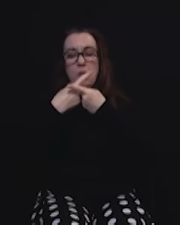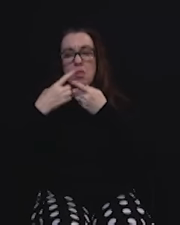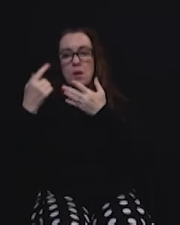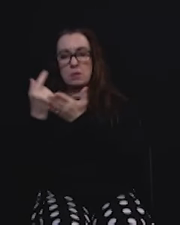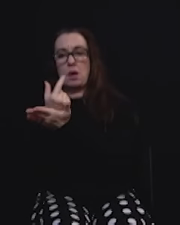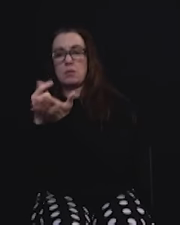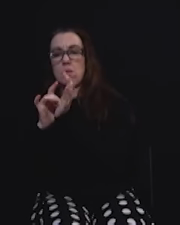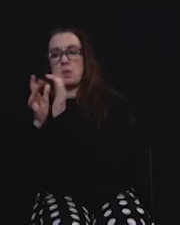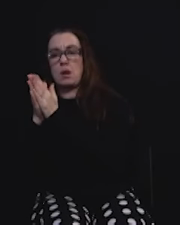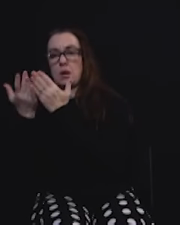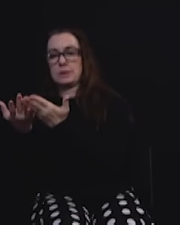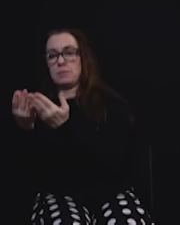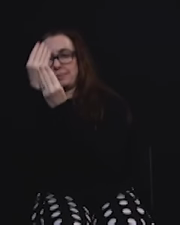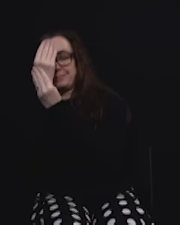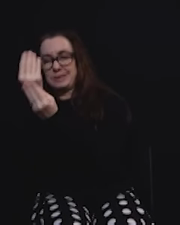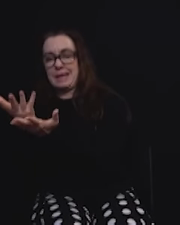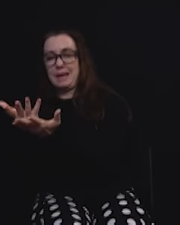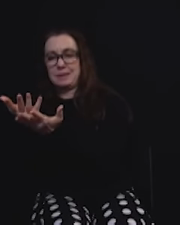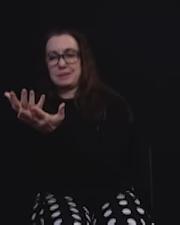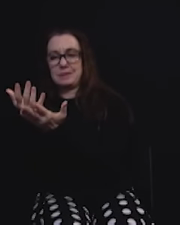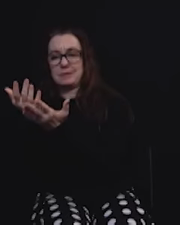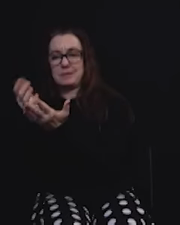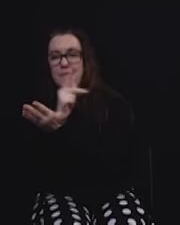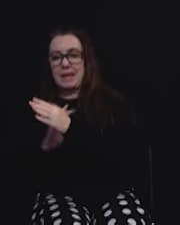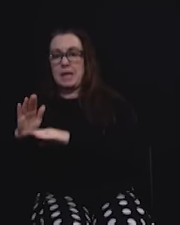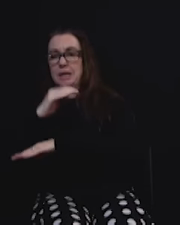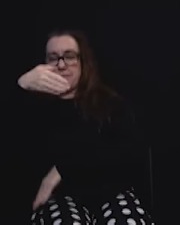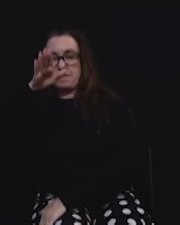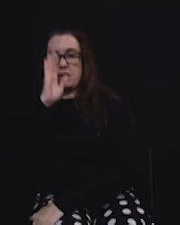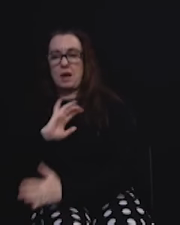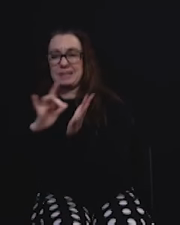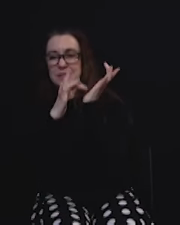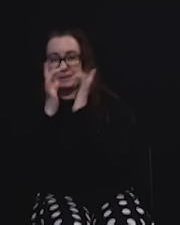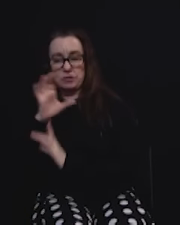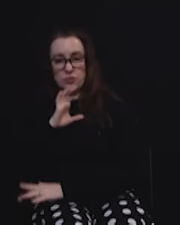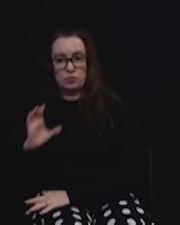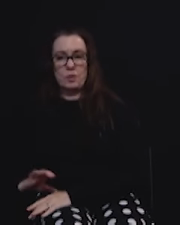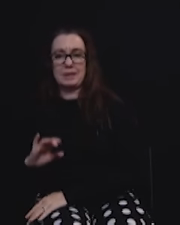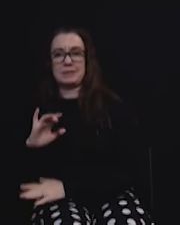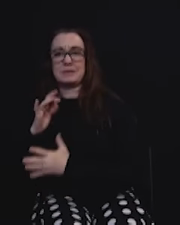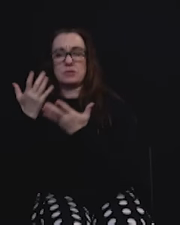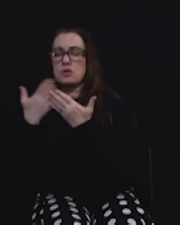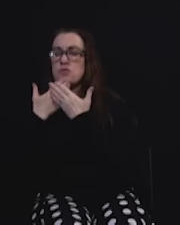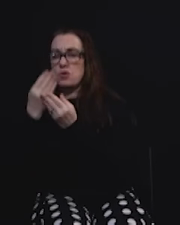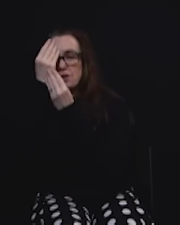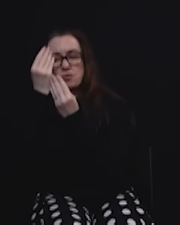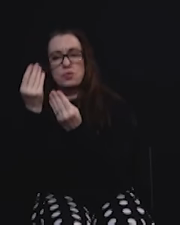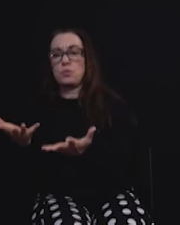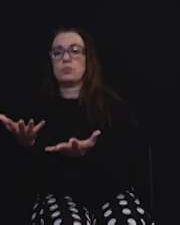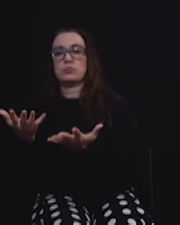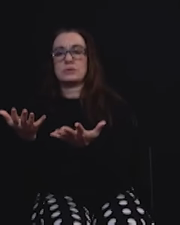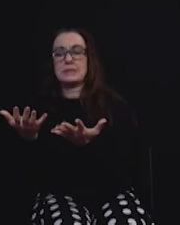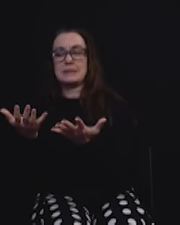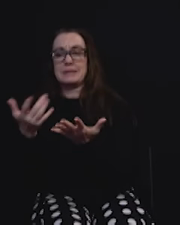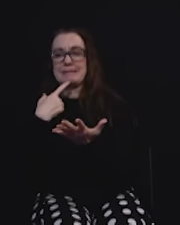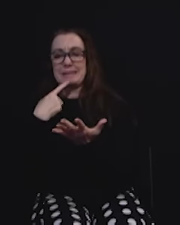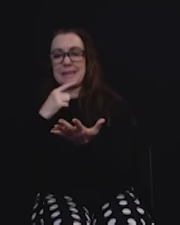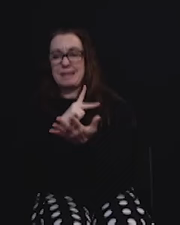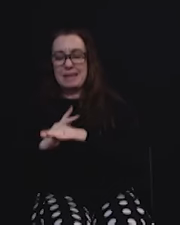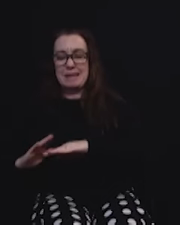says. The gospel of the kingdom of God and of Jesus Christ, Lord God, the good news that says the